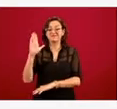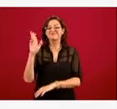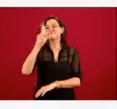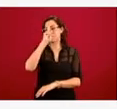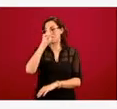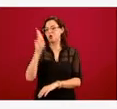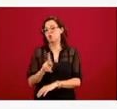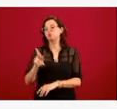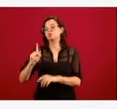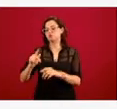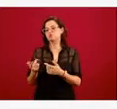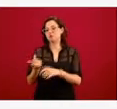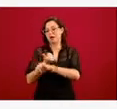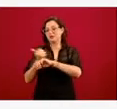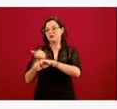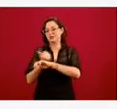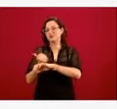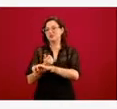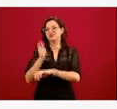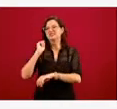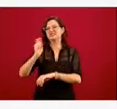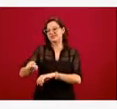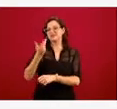of requiring